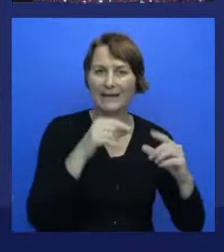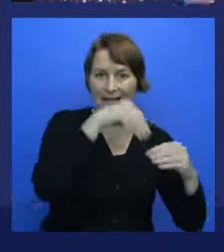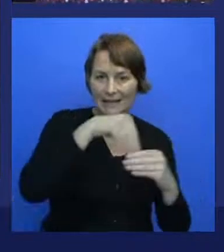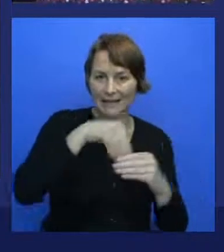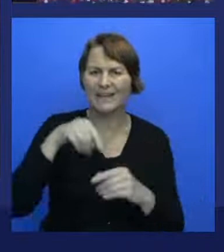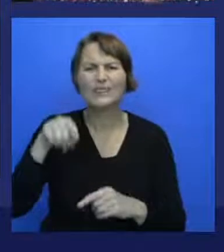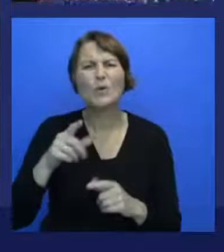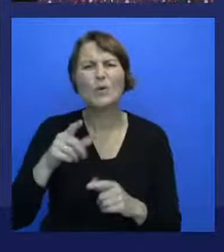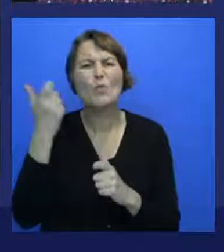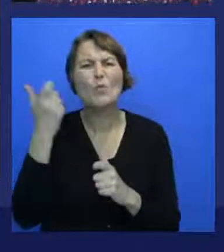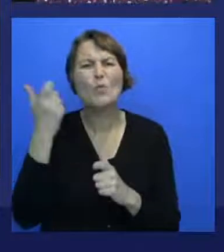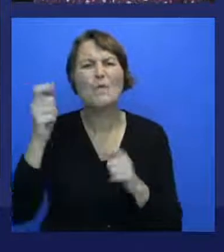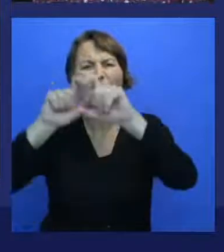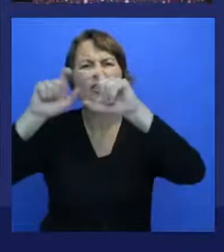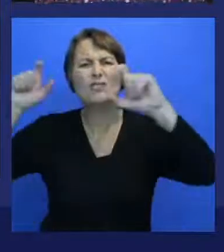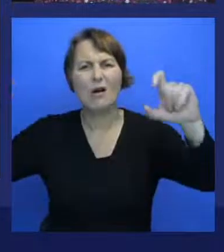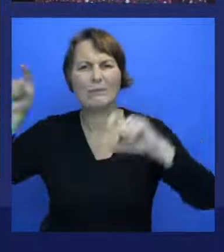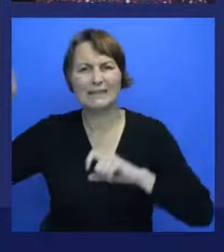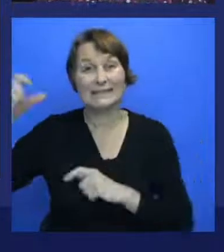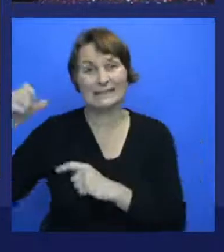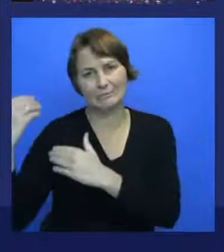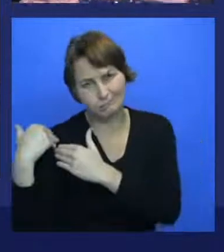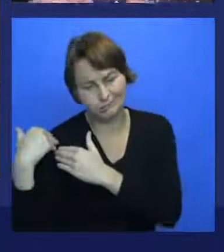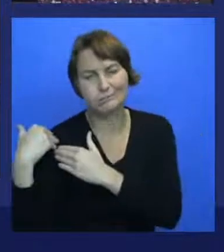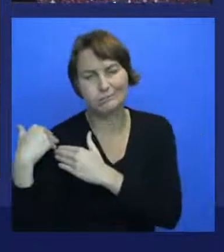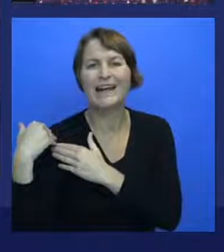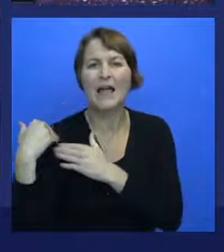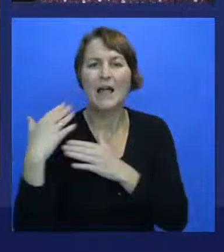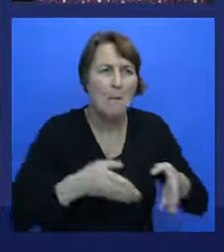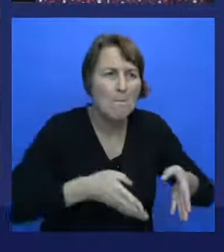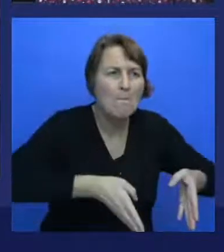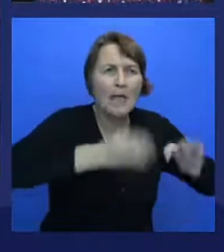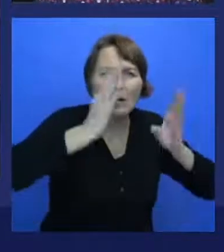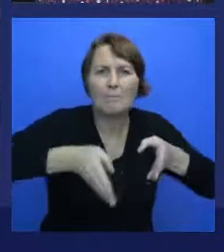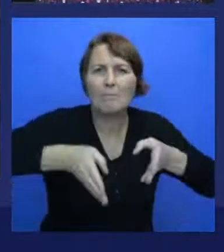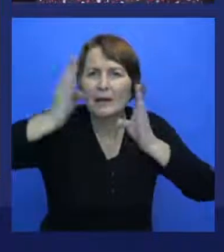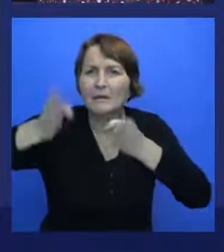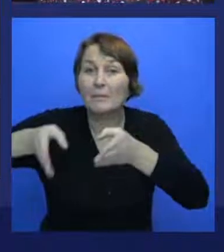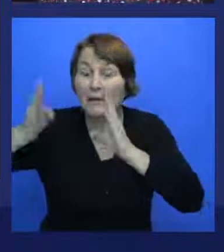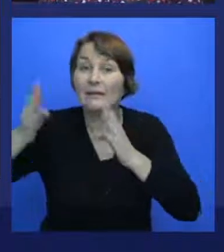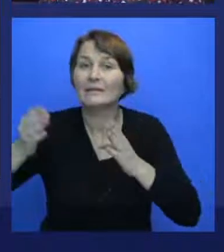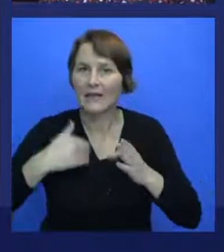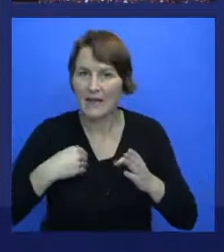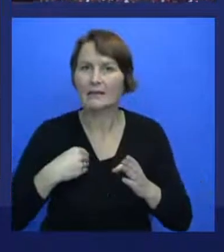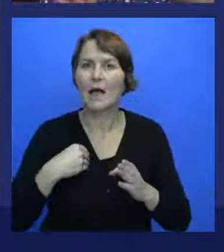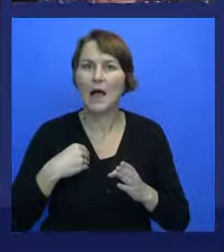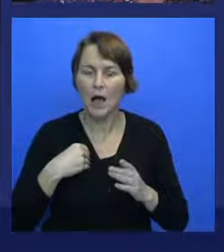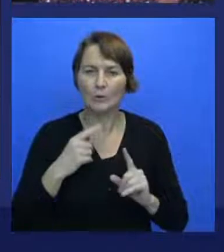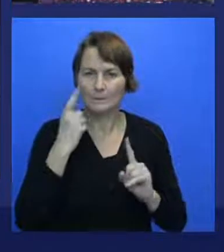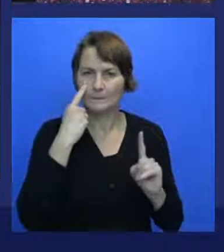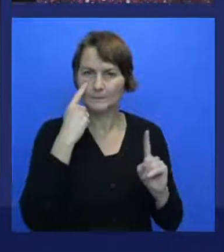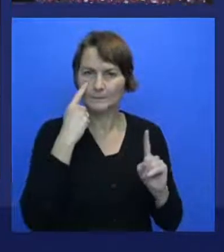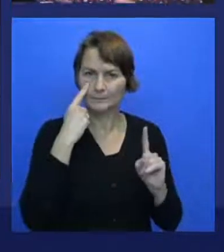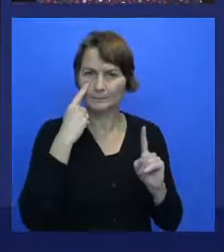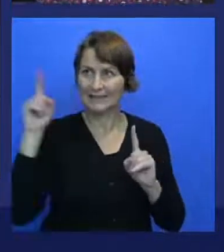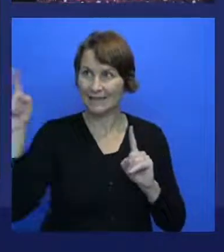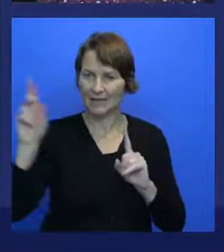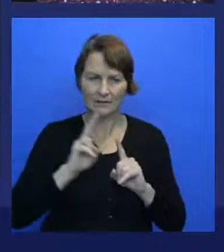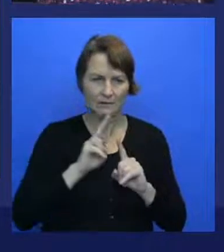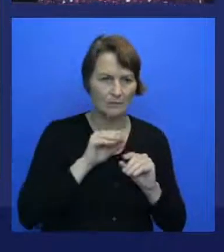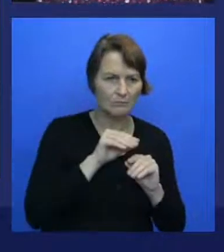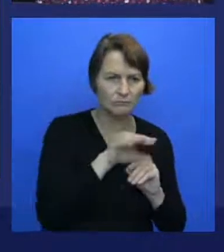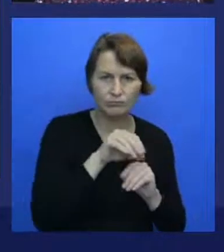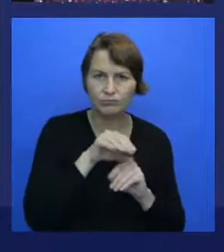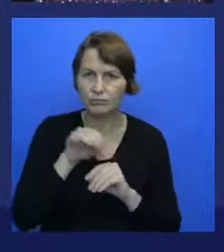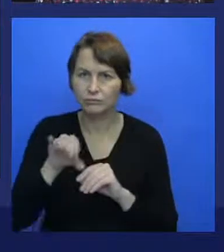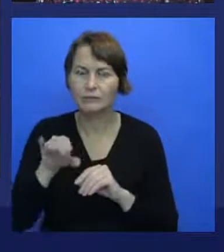that manages buildings. They now have this running on premises because obviously you don't want this information going out, but they can run